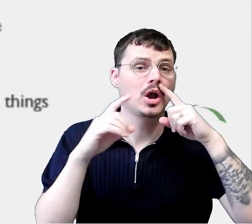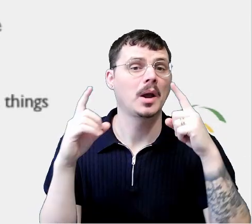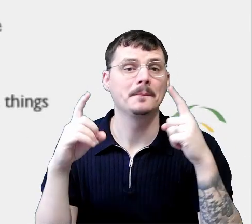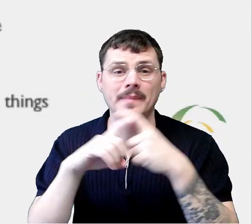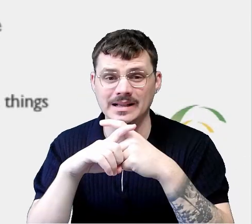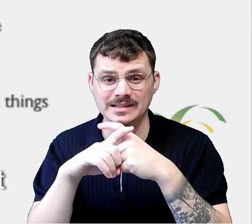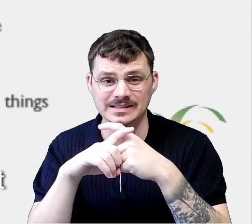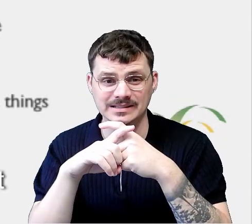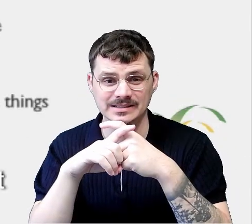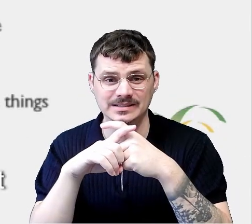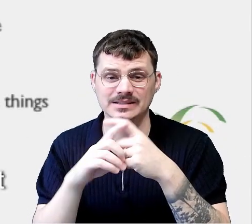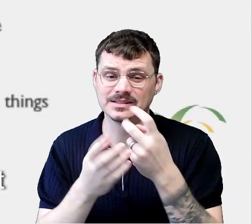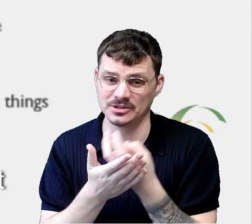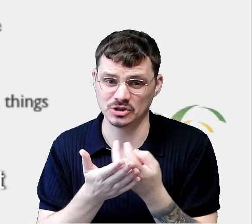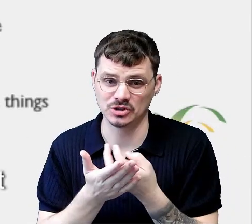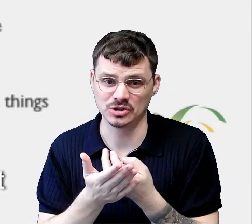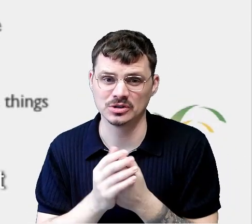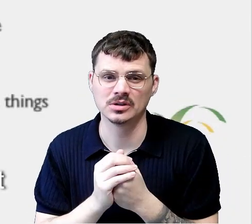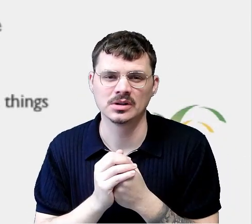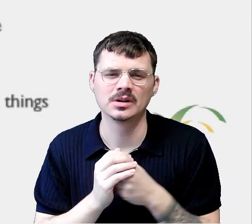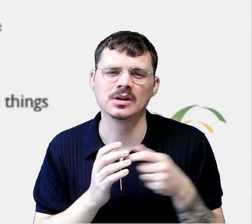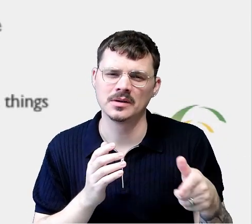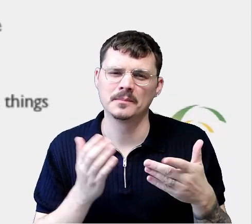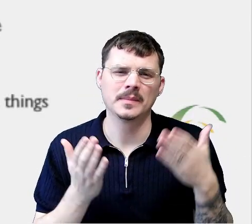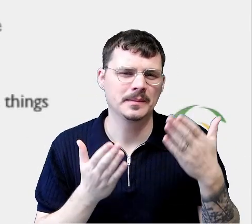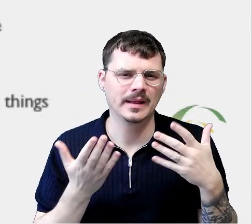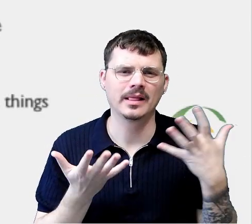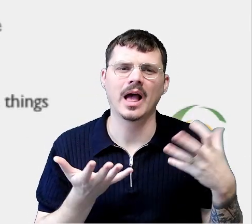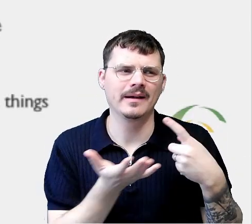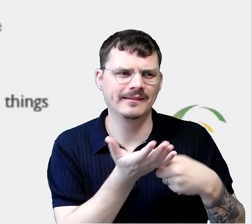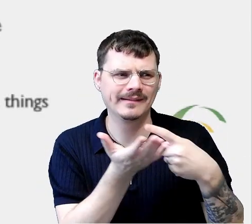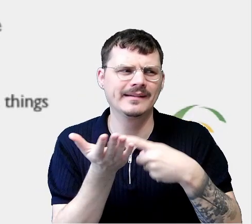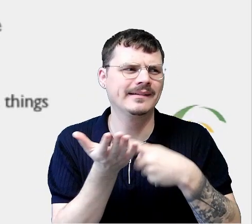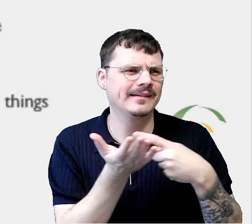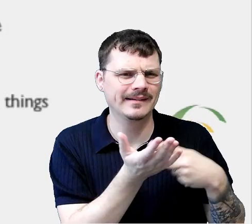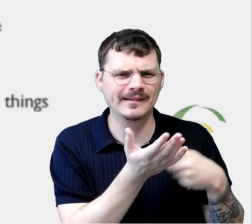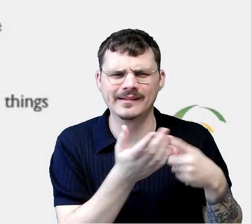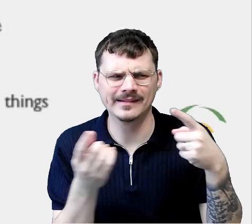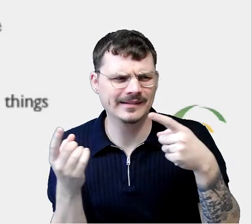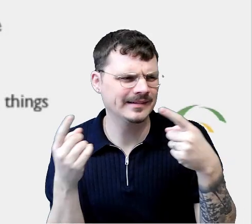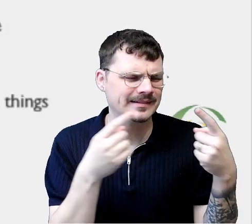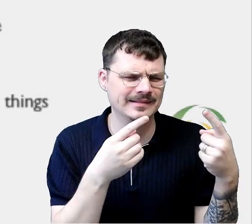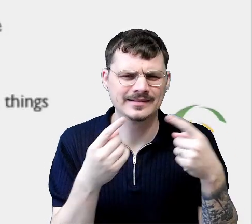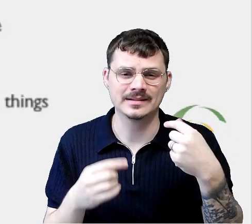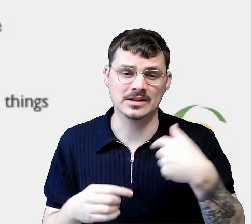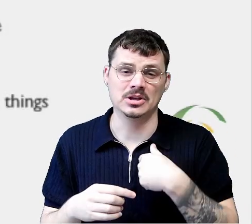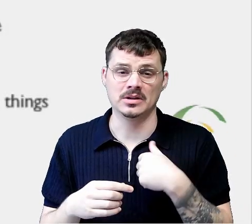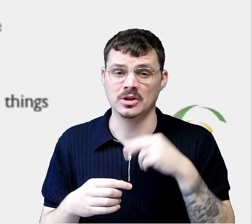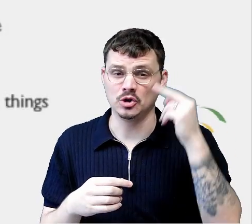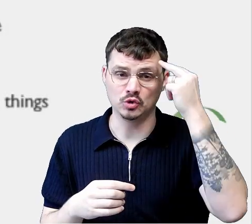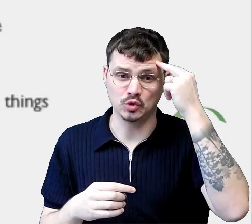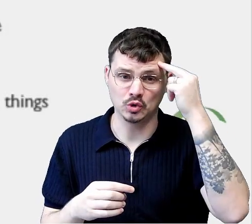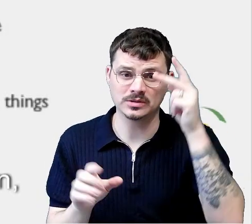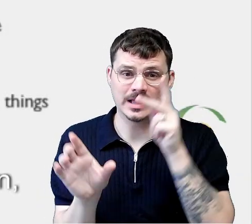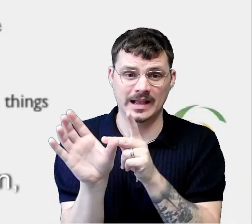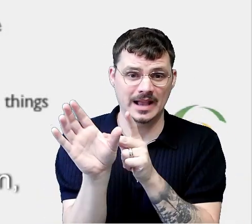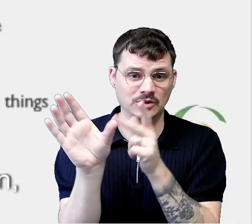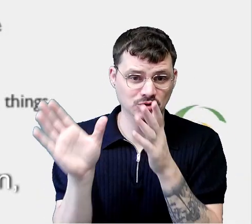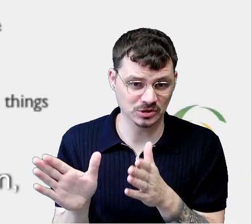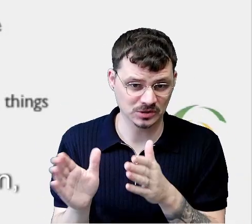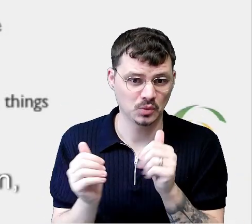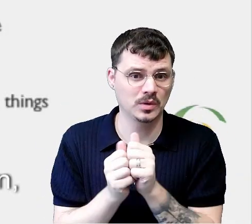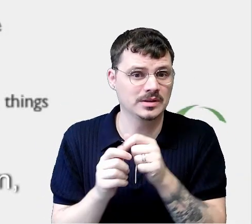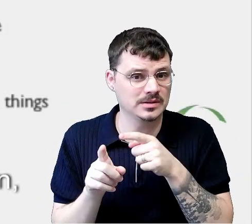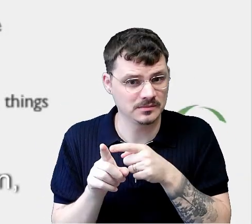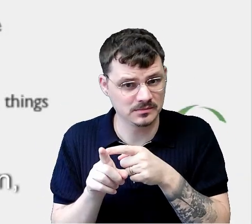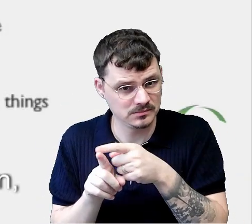seizures? And these are probably some of the most controversial. Being a neuropsychiatrist with a